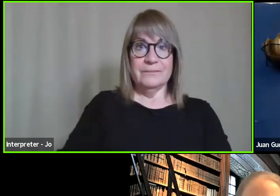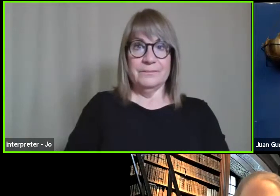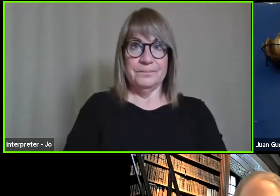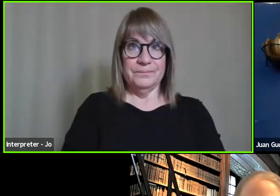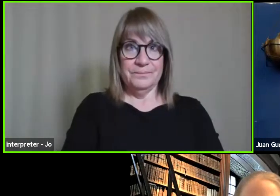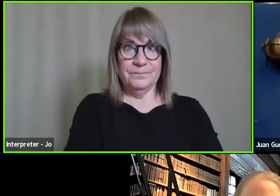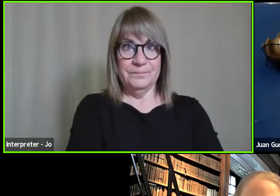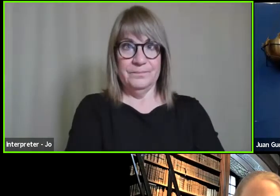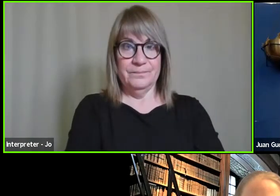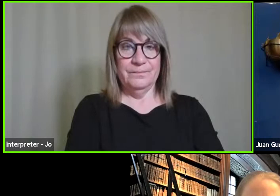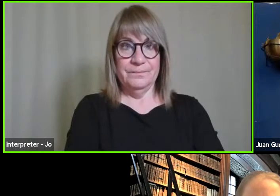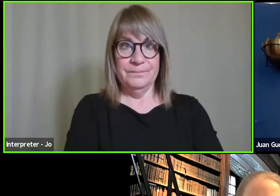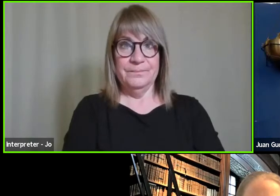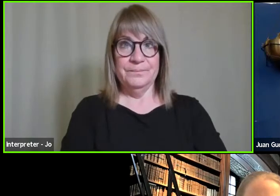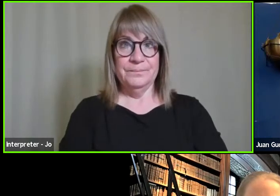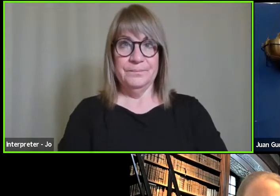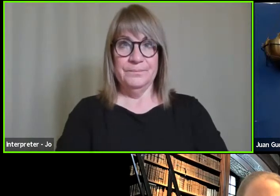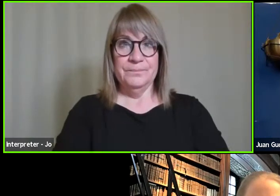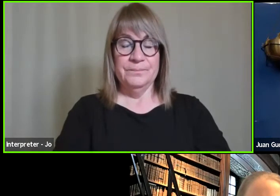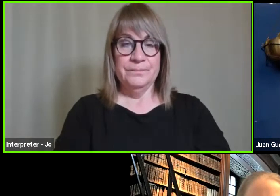if it's gonna let me